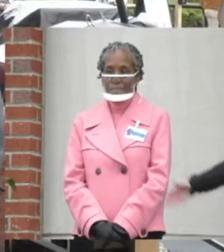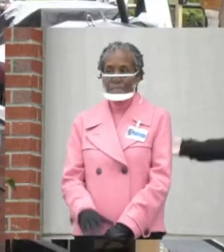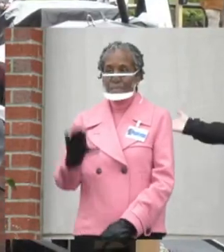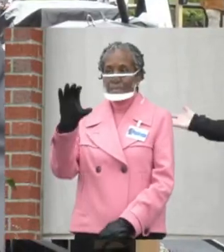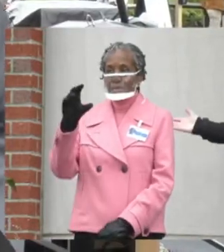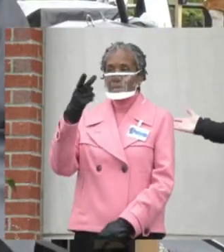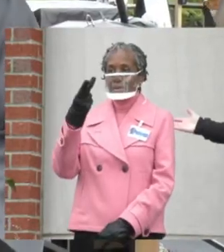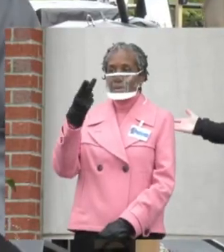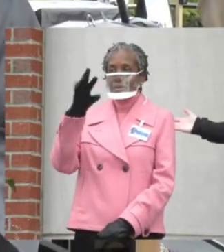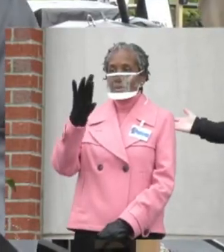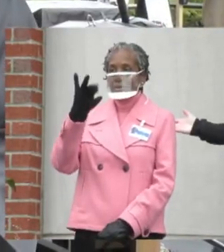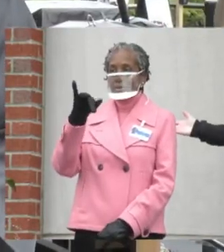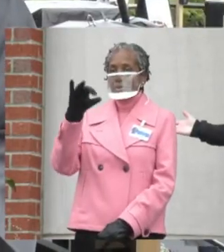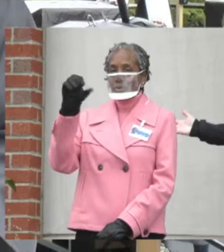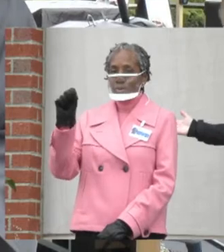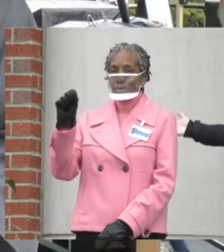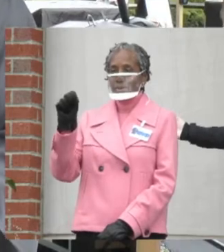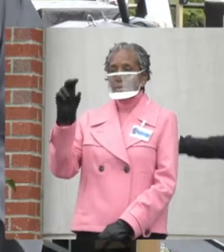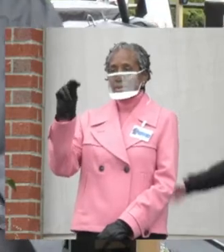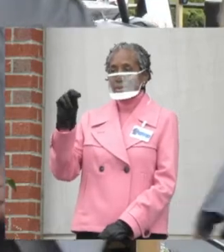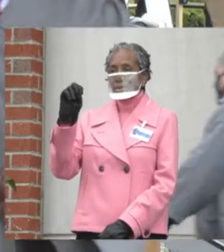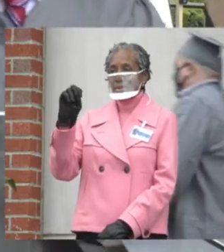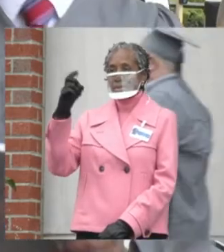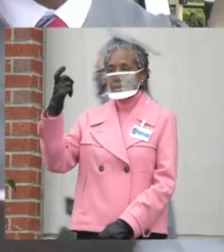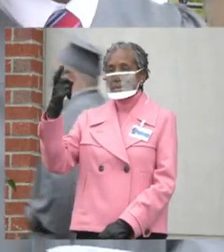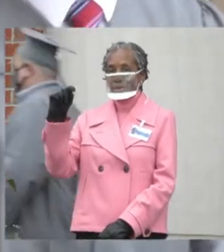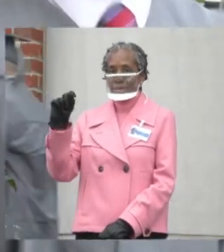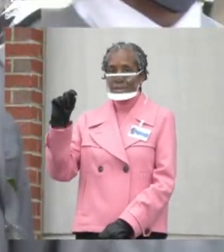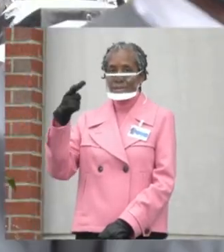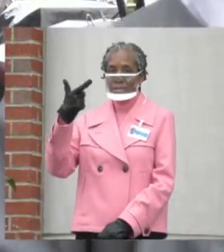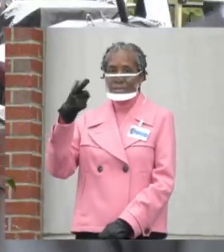Christian Sosby, Next Gen.